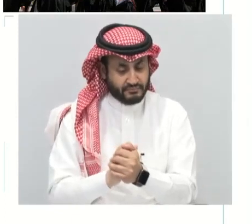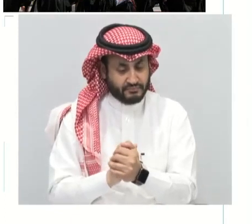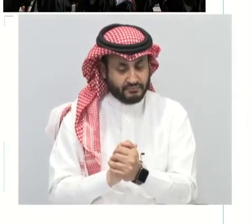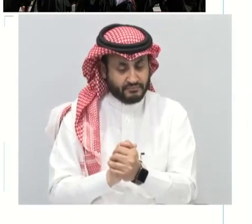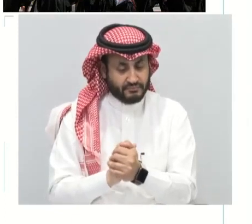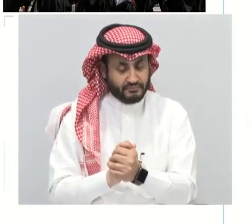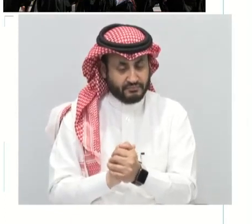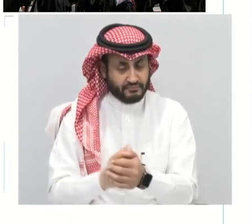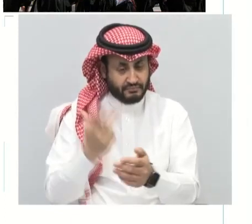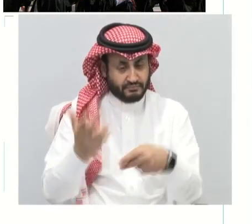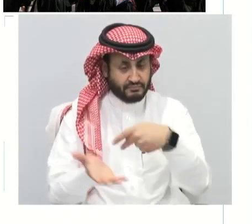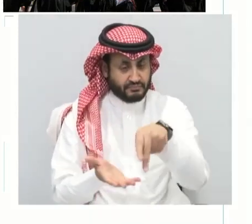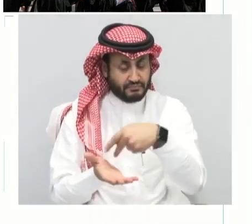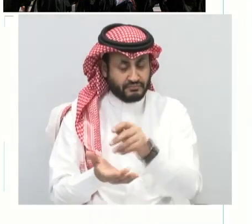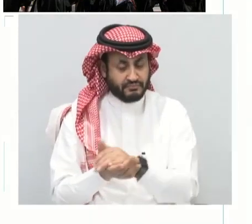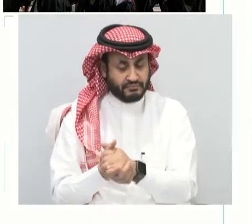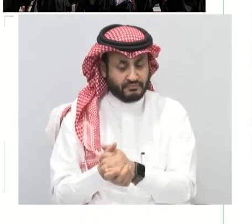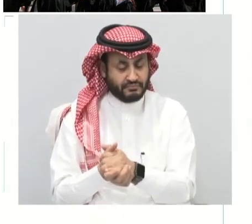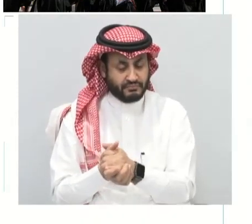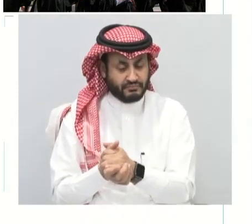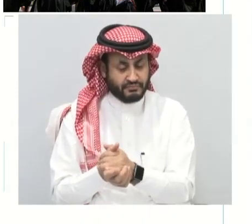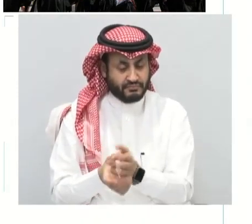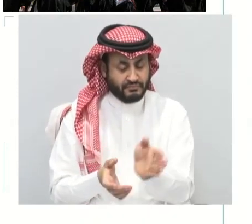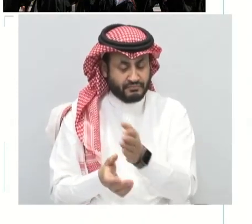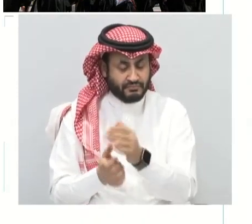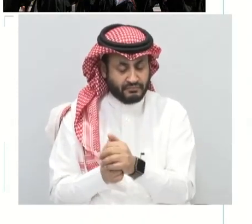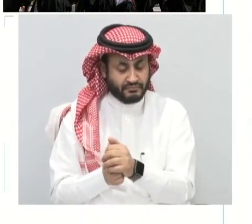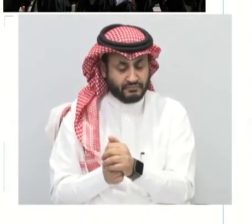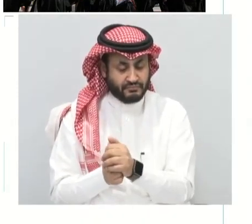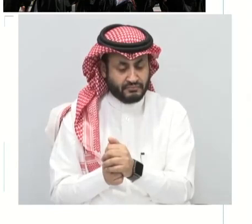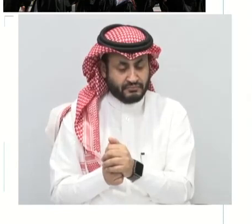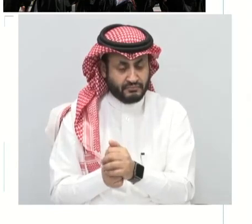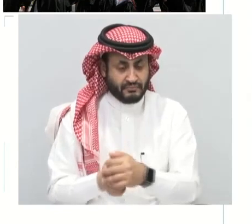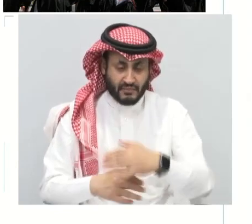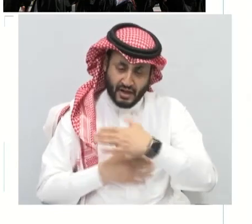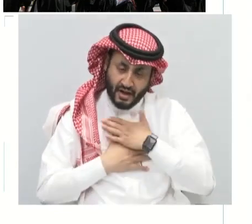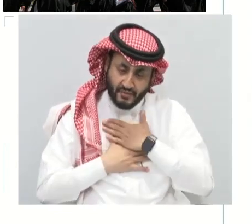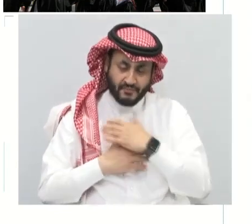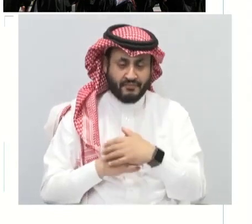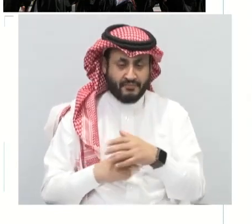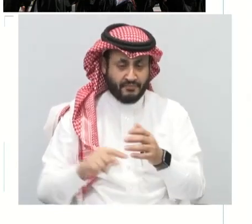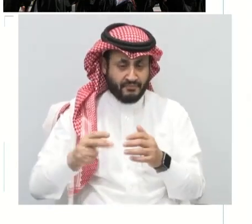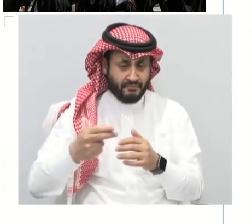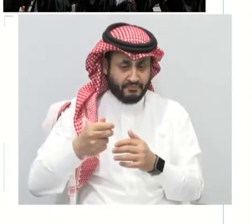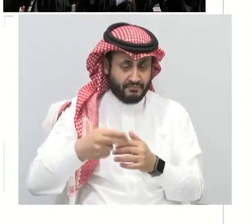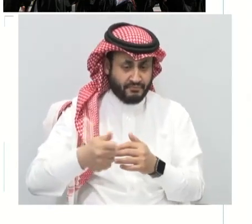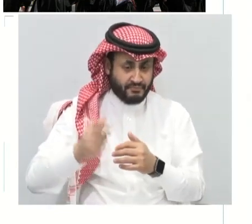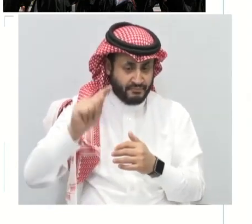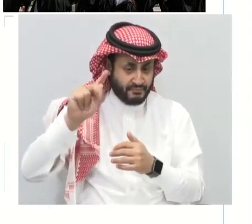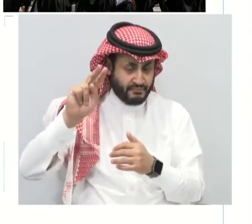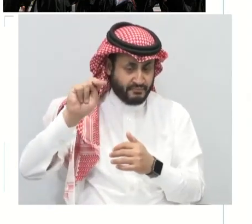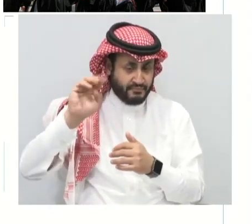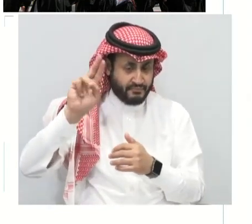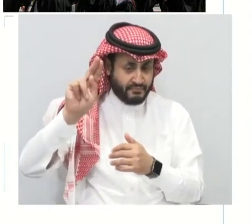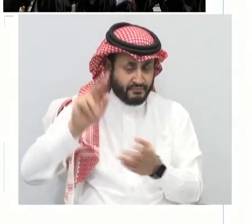bring three cheese pizzas. And your friend might say also, thank you. That will help a lot. Can you bring